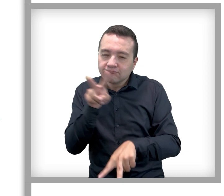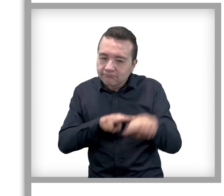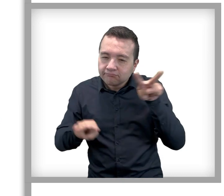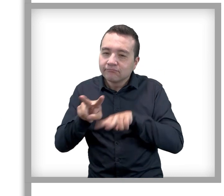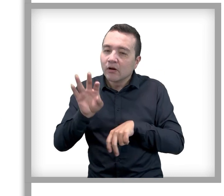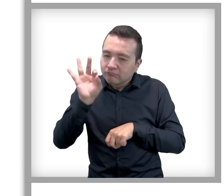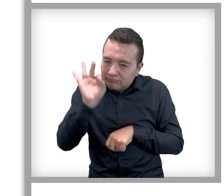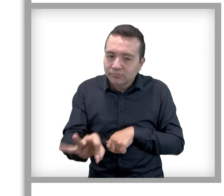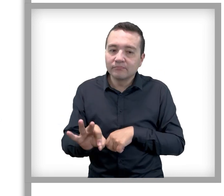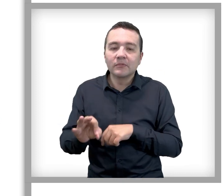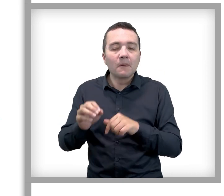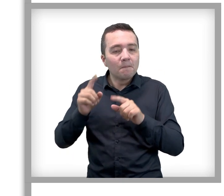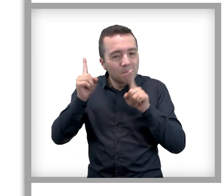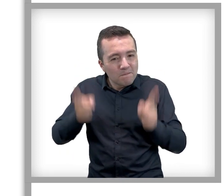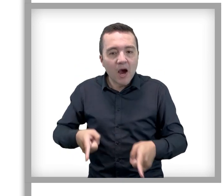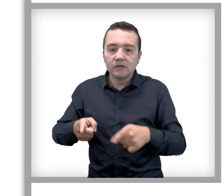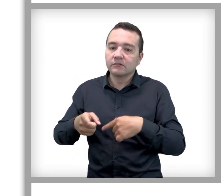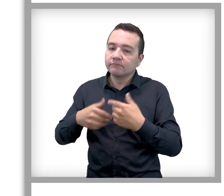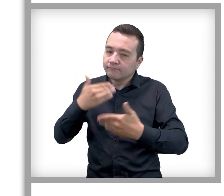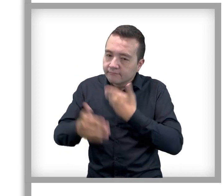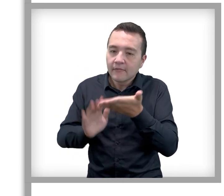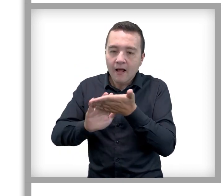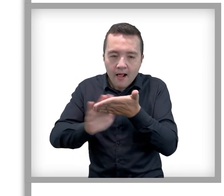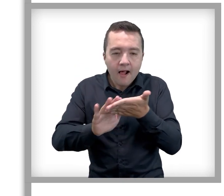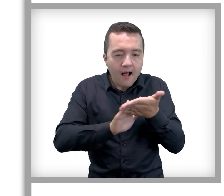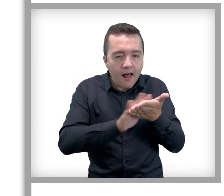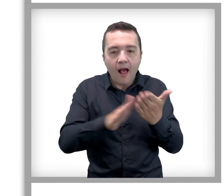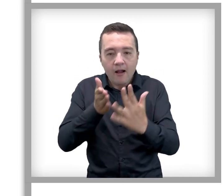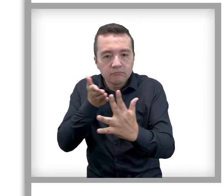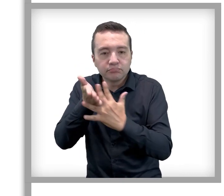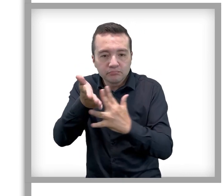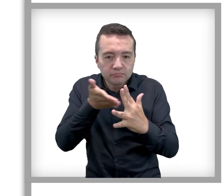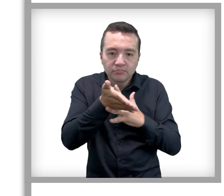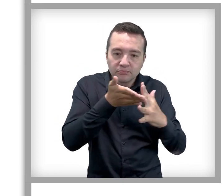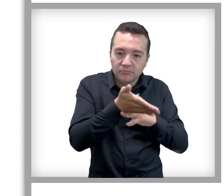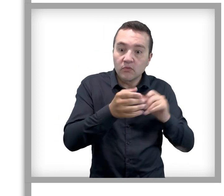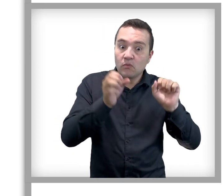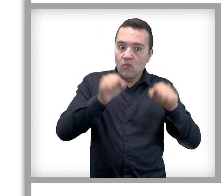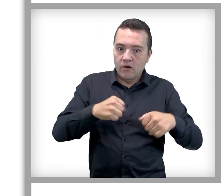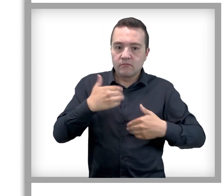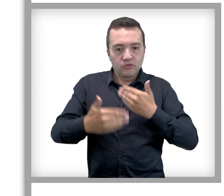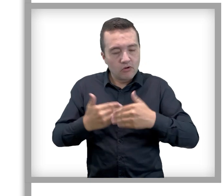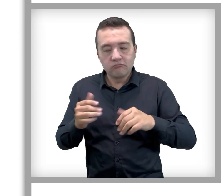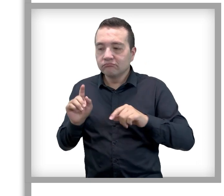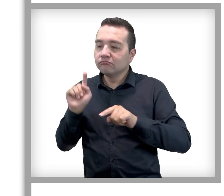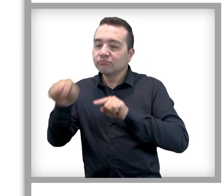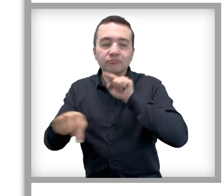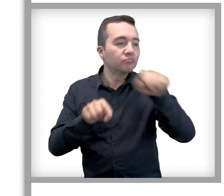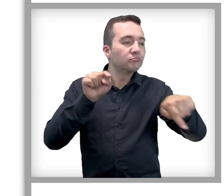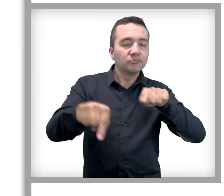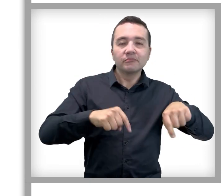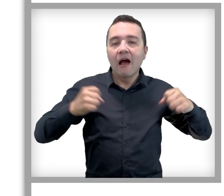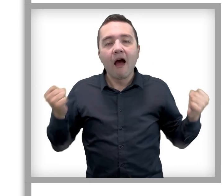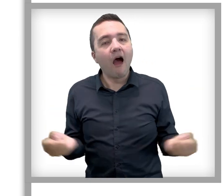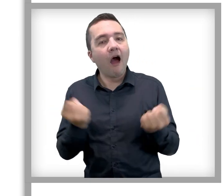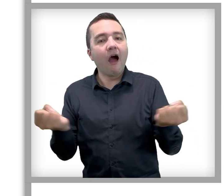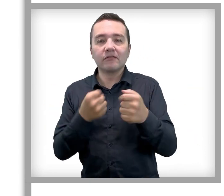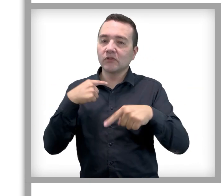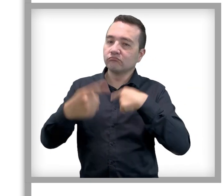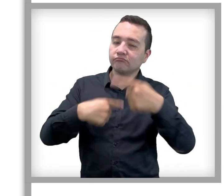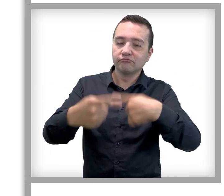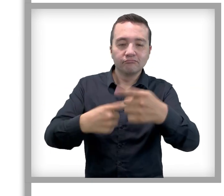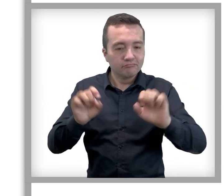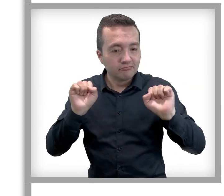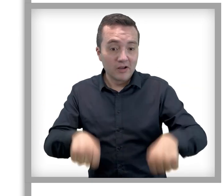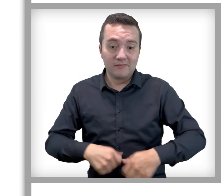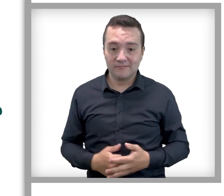city. Based on the above, some of the recommendations are to recognize and work with the local